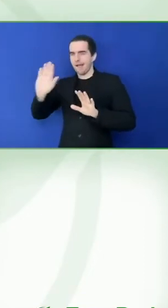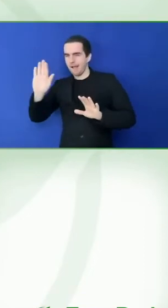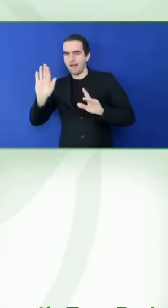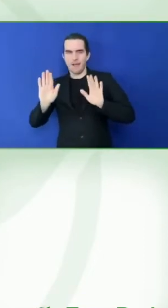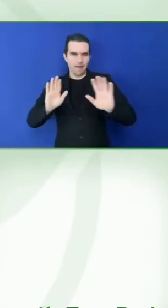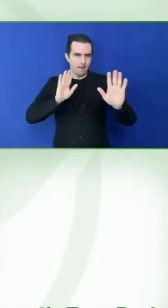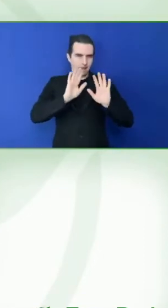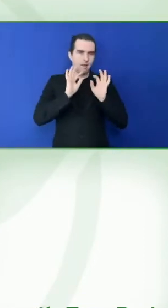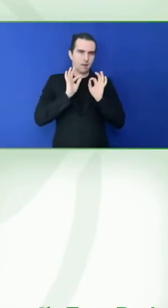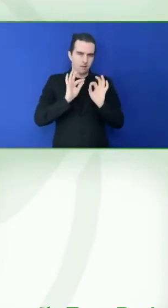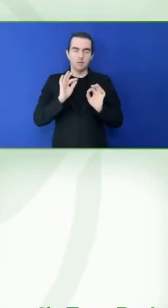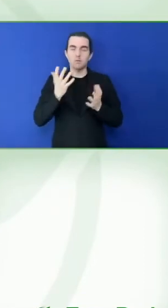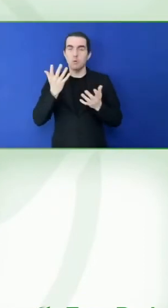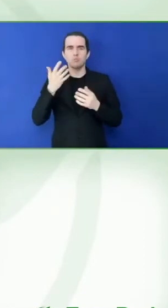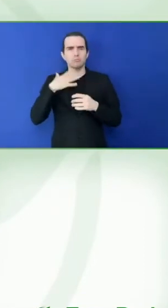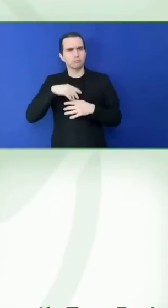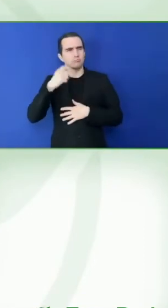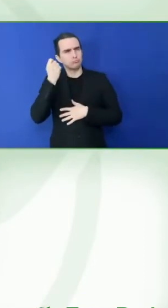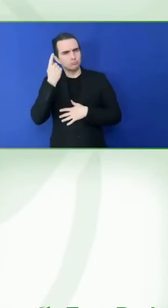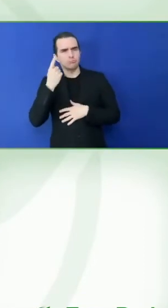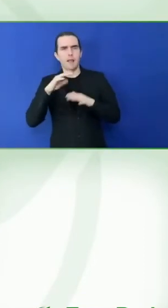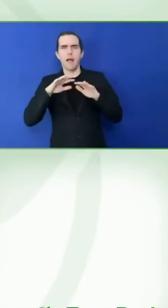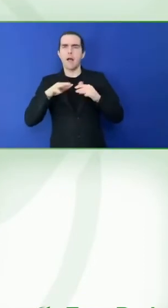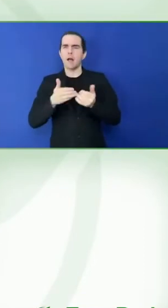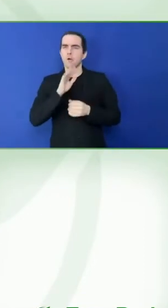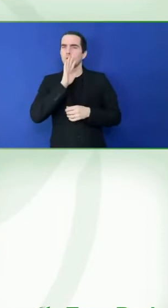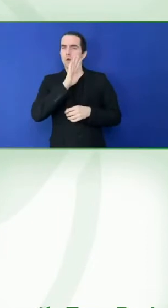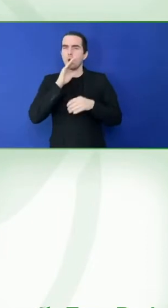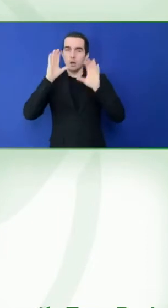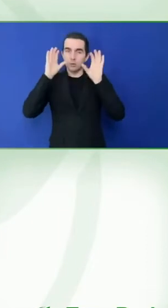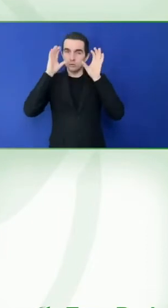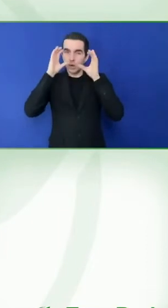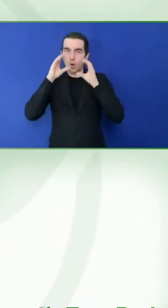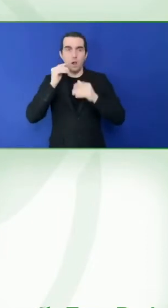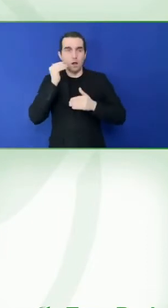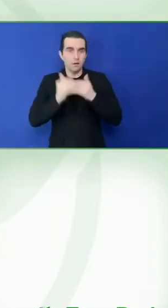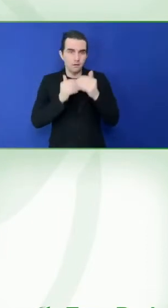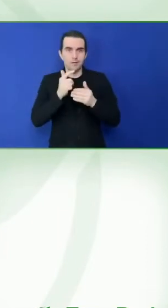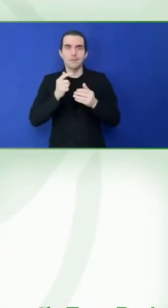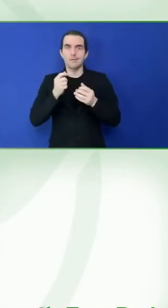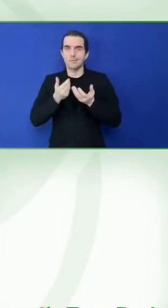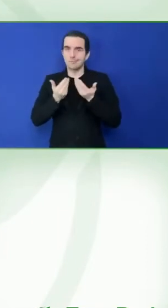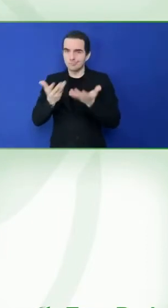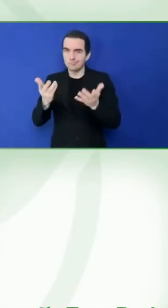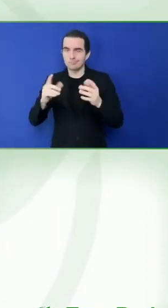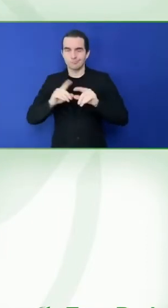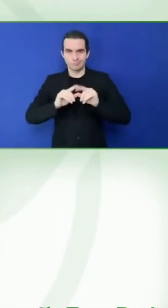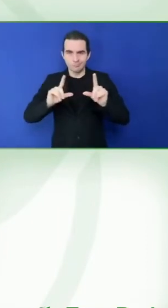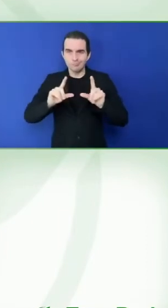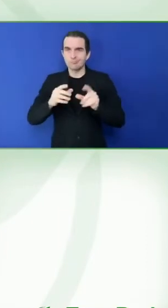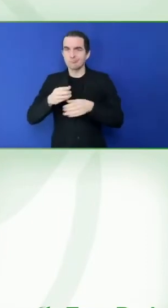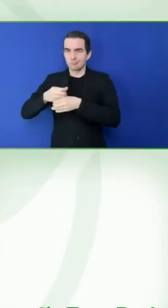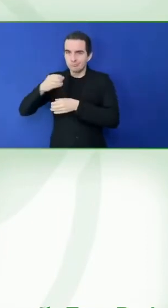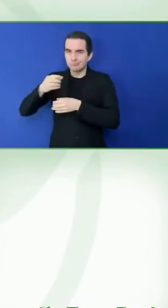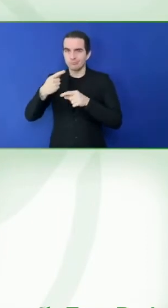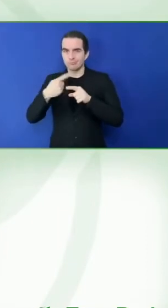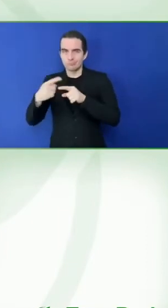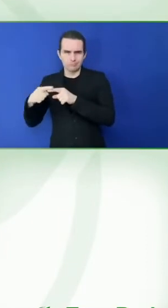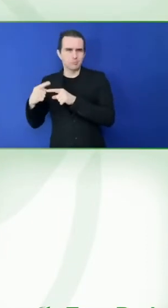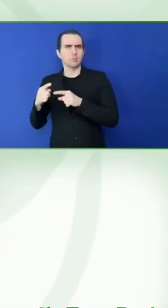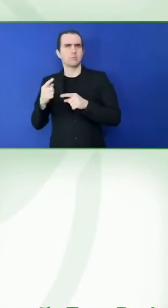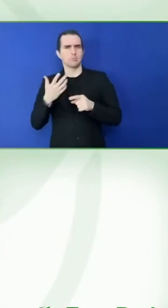countries so they can serve themselves? So the other half of the question is, what technologies of Google needs to be